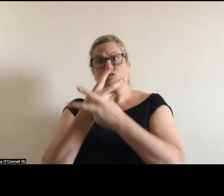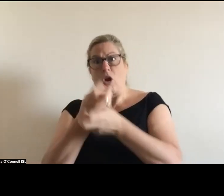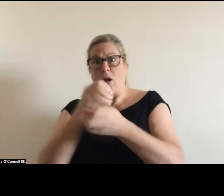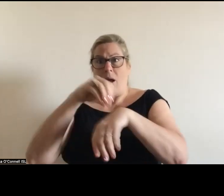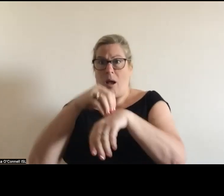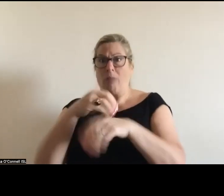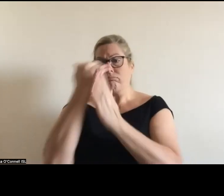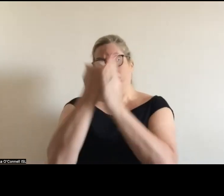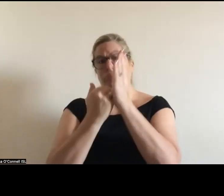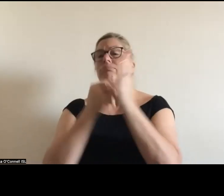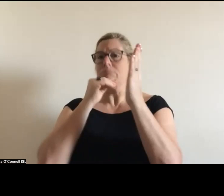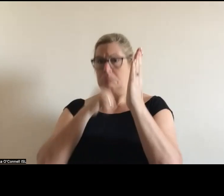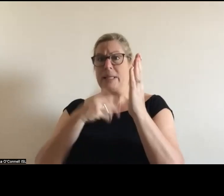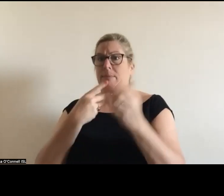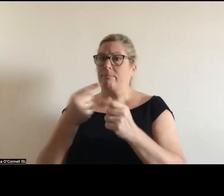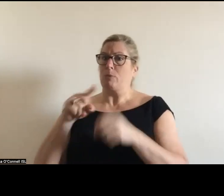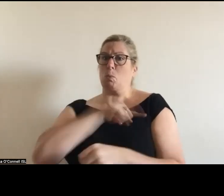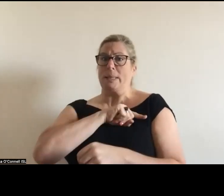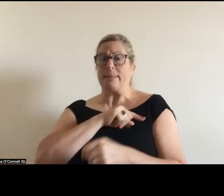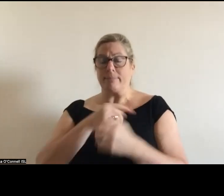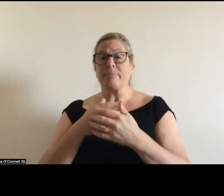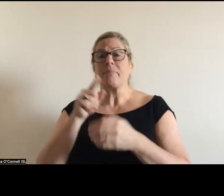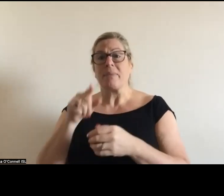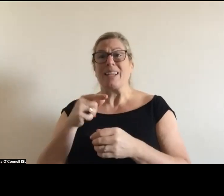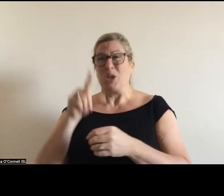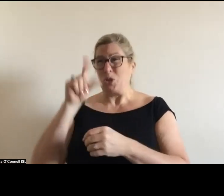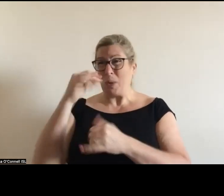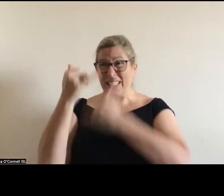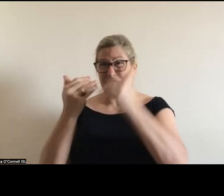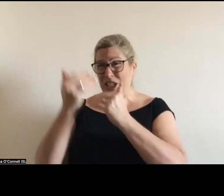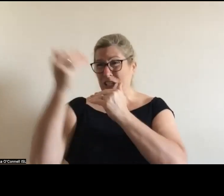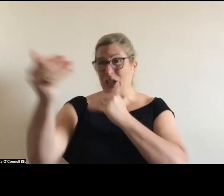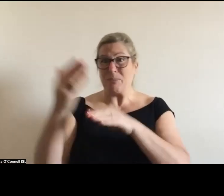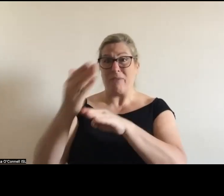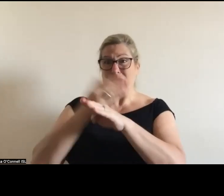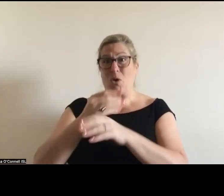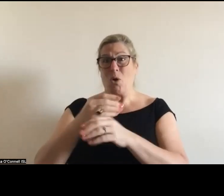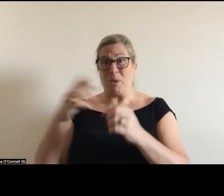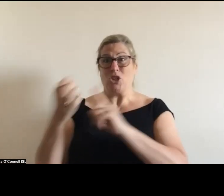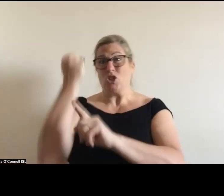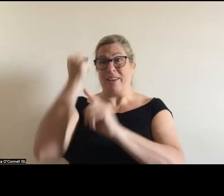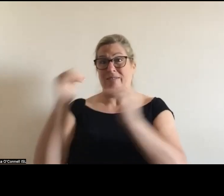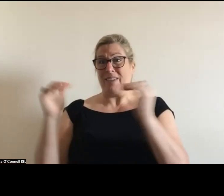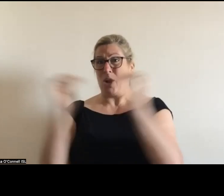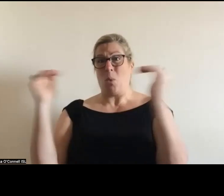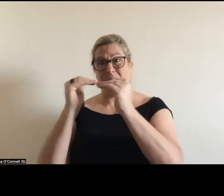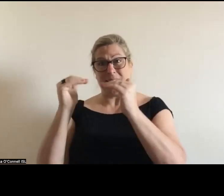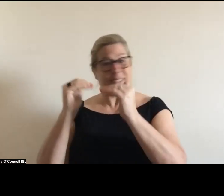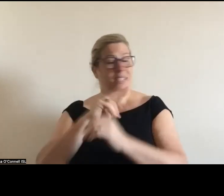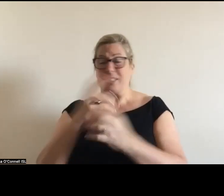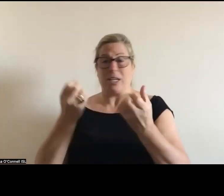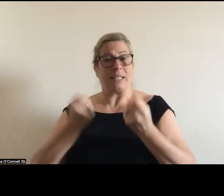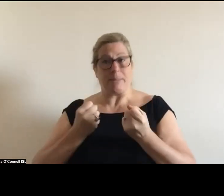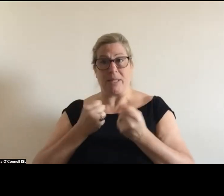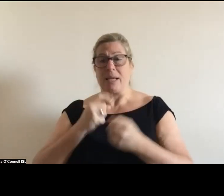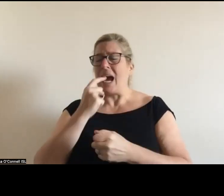rate, it would take another 5 electoral cycles or 20 years until we reach parity at the polls. This is really unacceptable. A critical